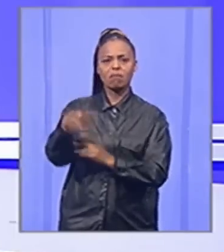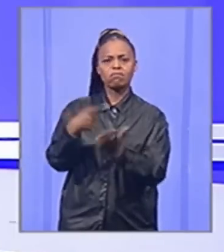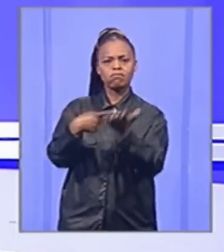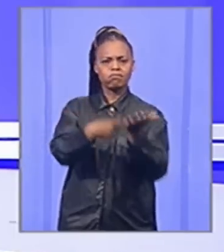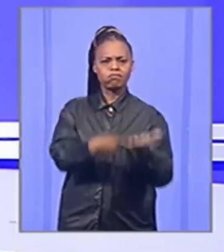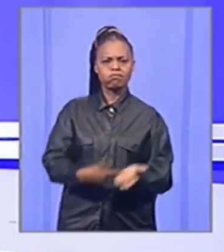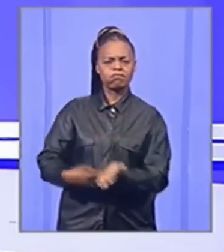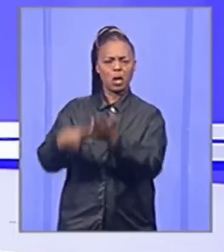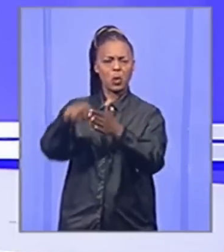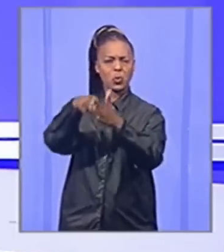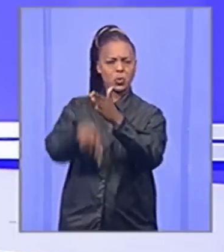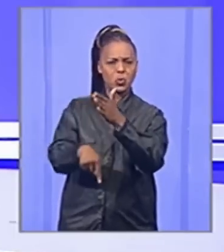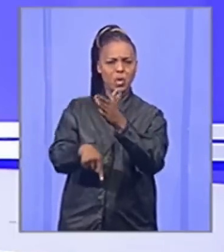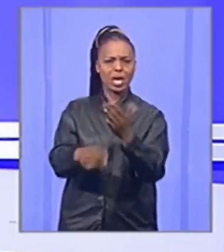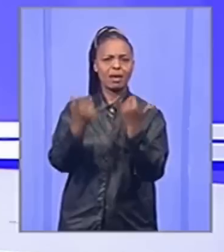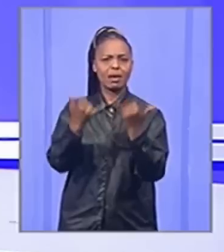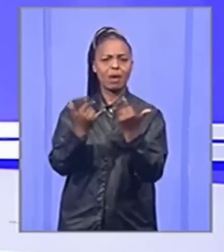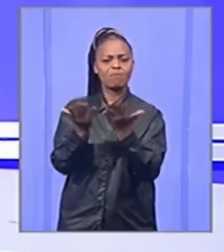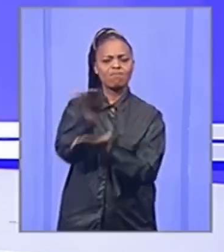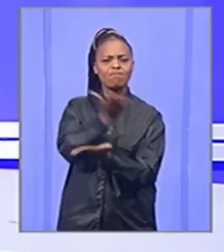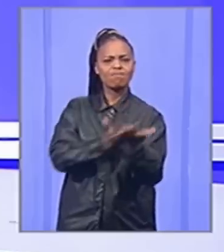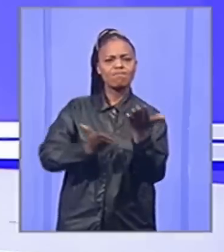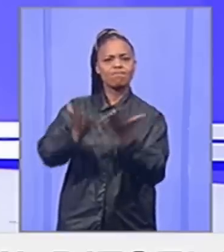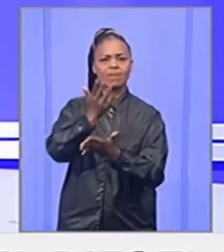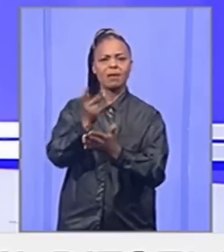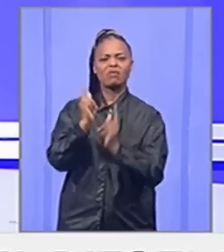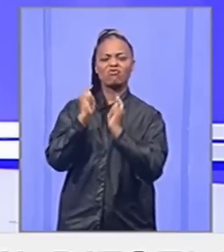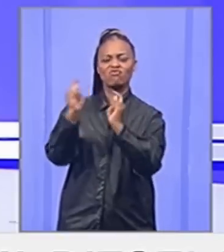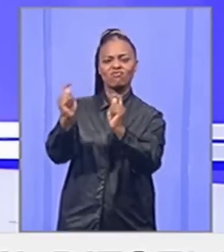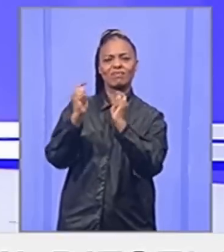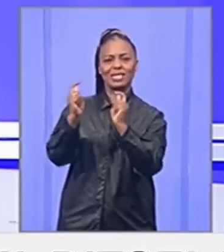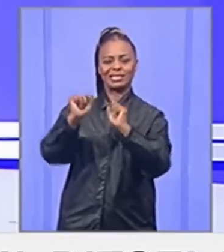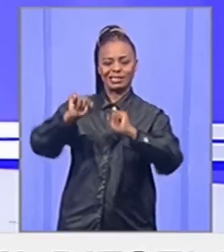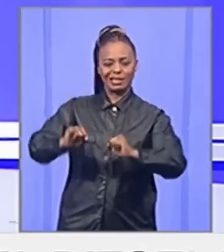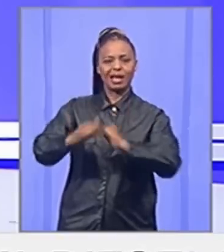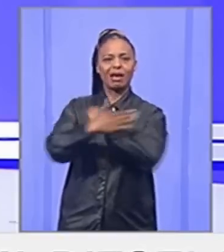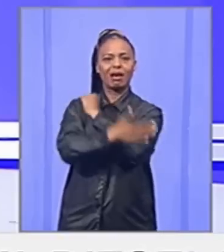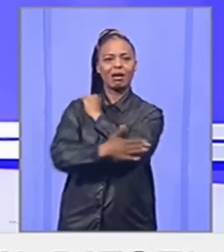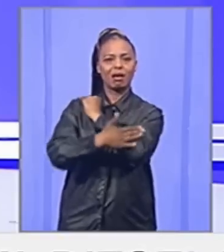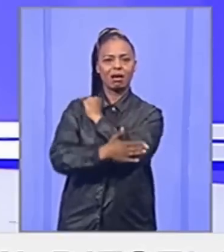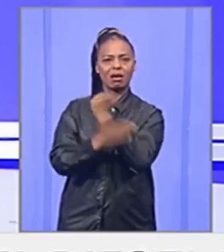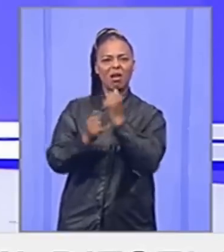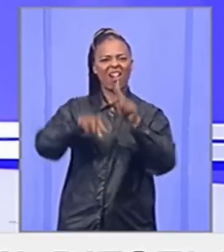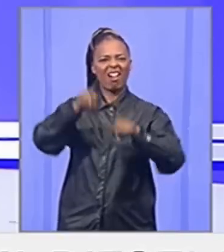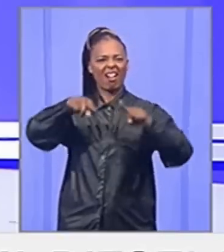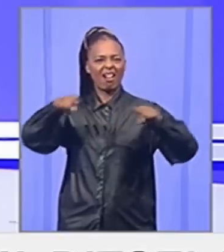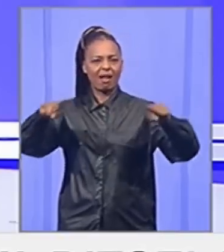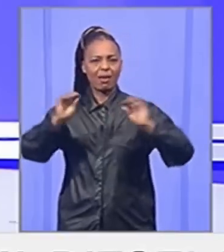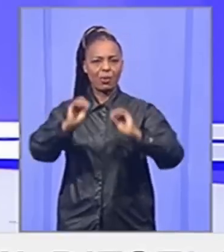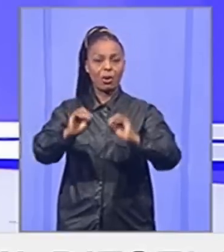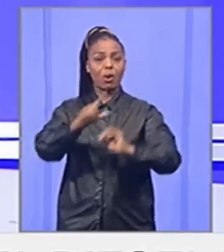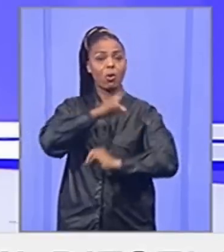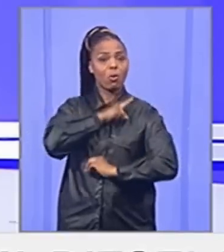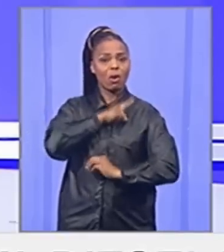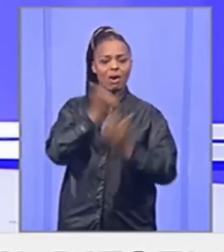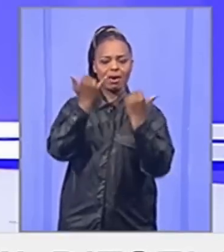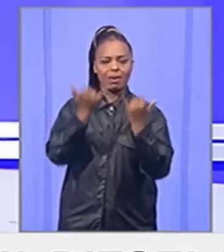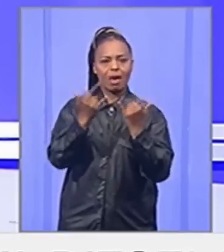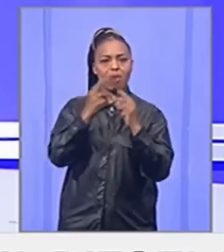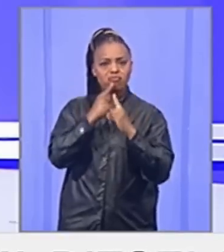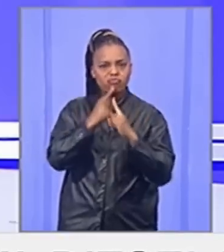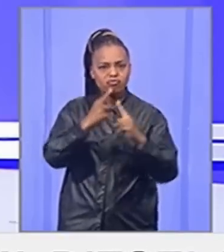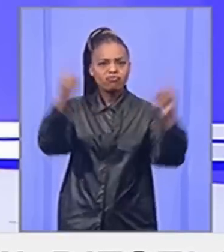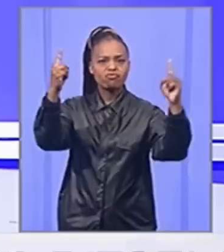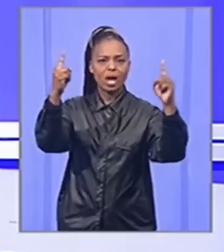tseo di tseneletsego le bao ba šomago ka dinamelwa tša ka monageng tše di fapafapanego. Se pele ga go phatlalatšwa